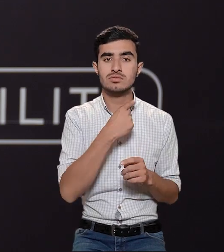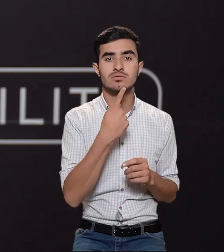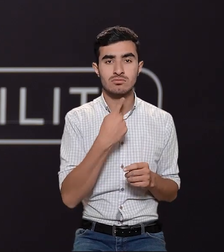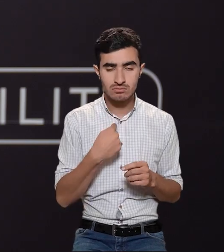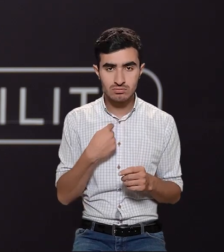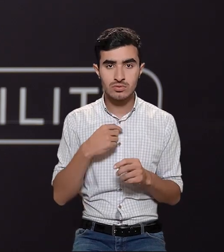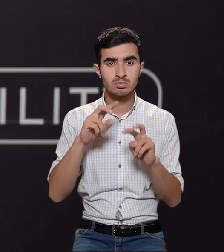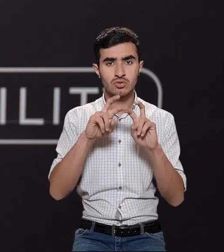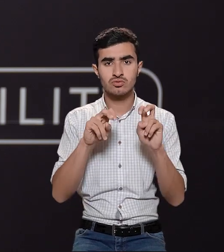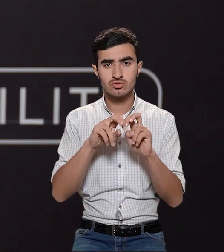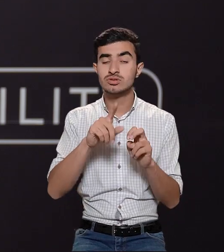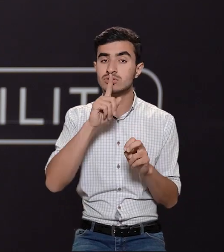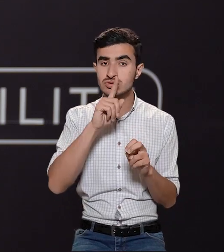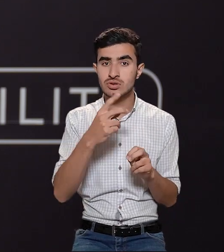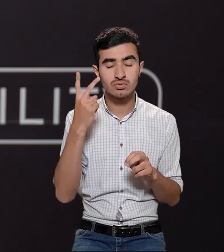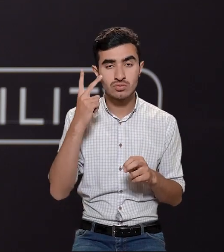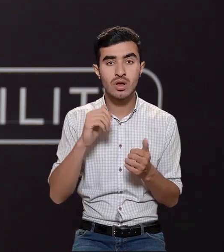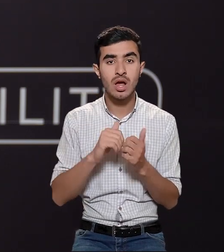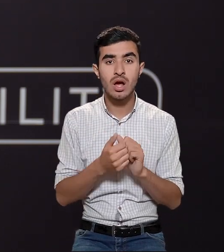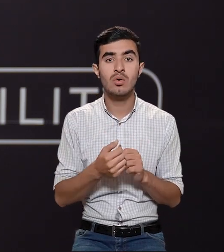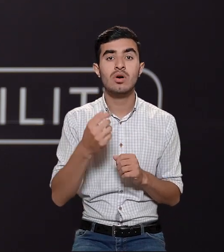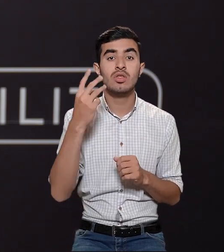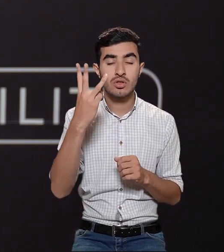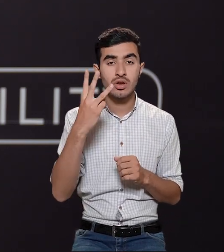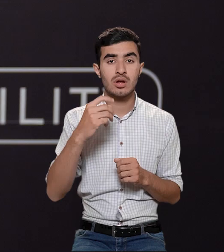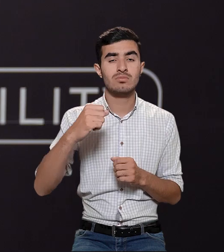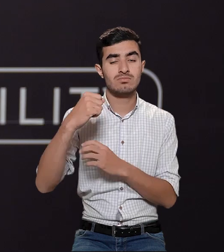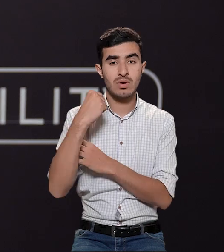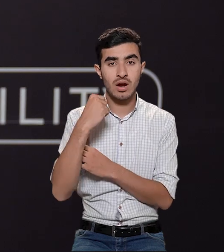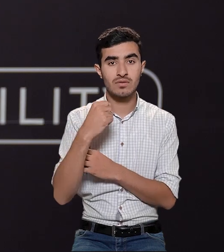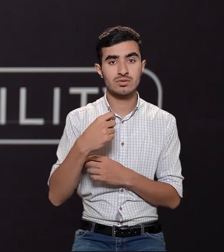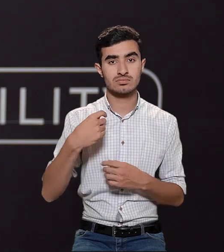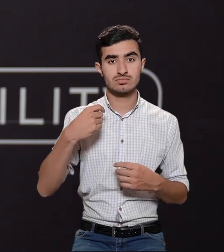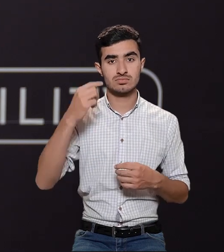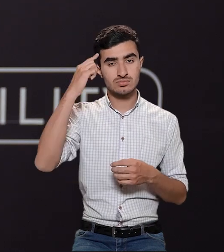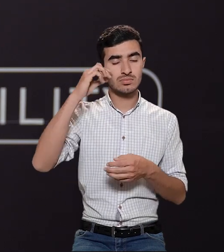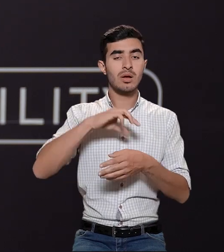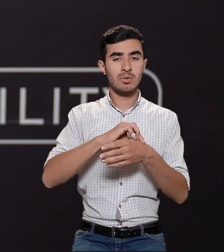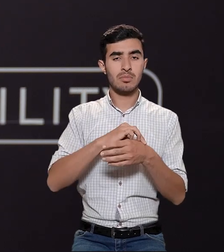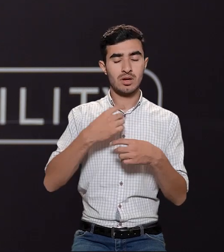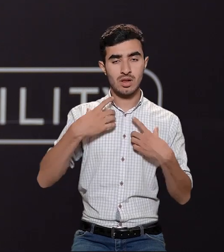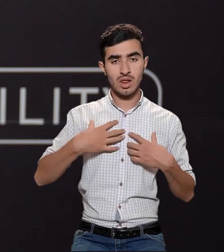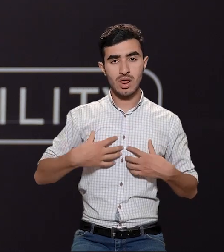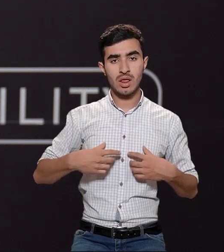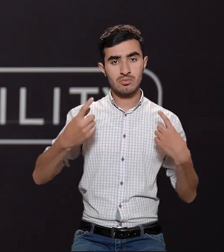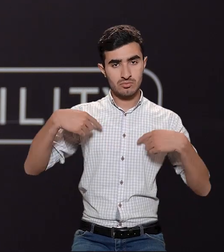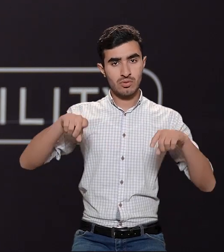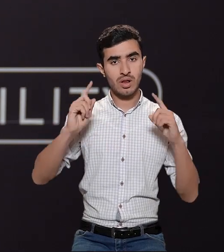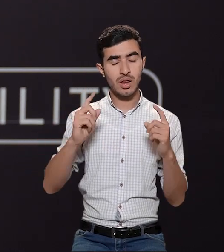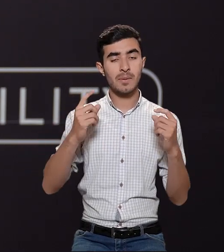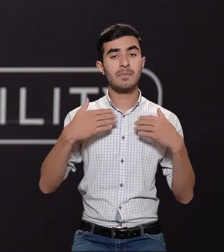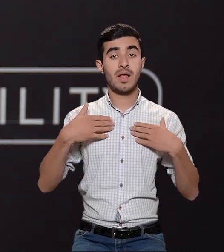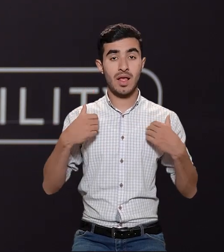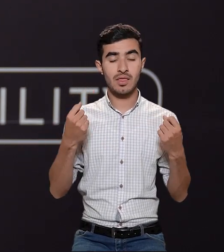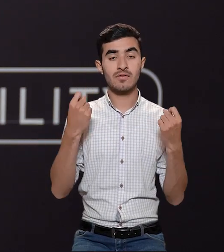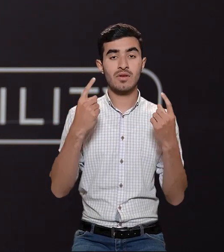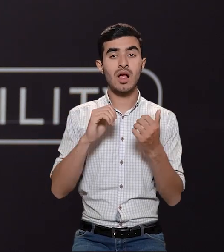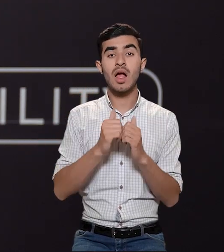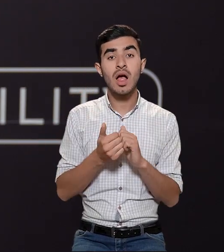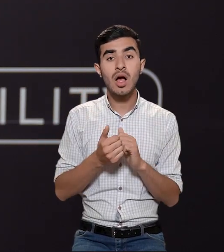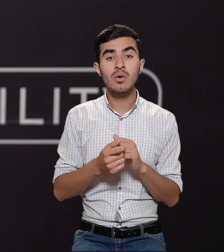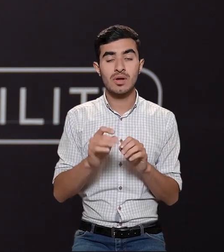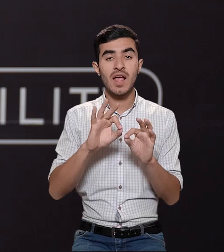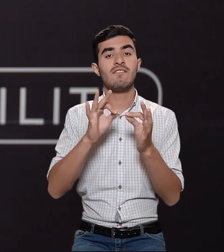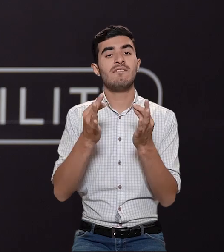in which they found that there's a third power, superpower, that helps in the healing of the patient. And that superpower is the moral support